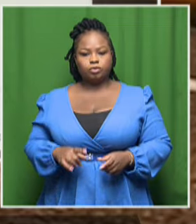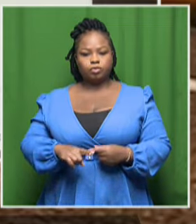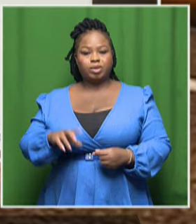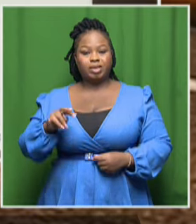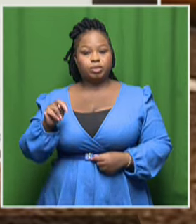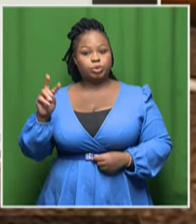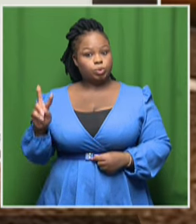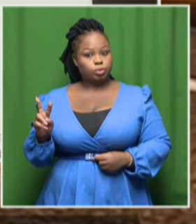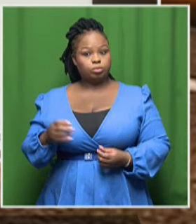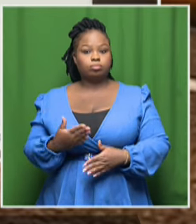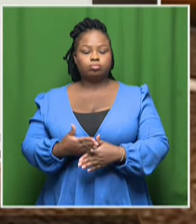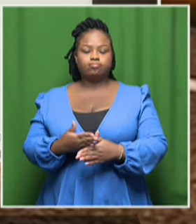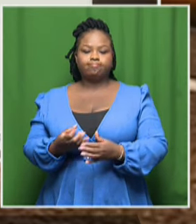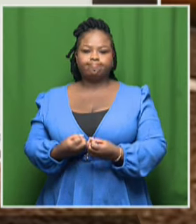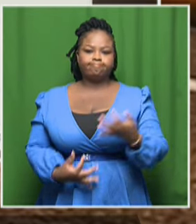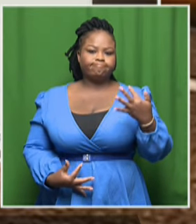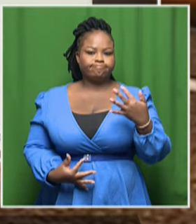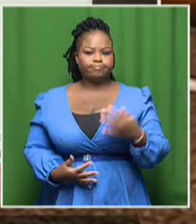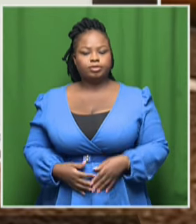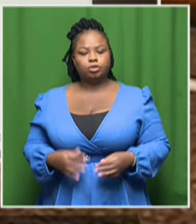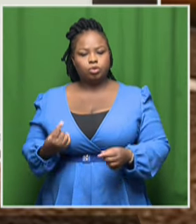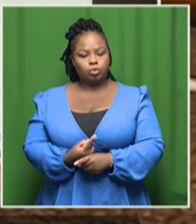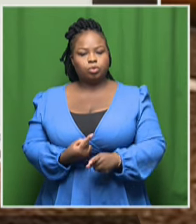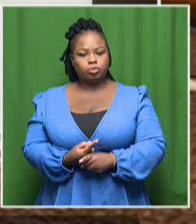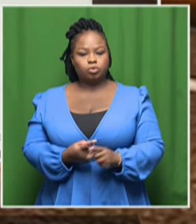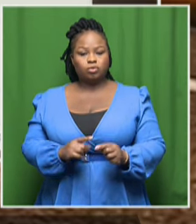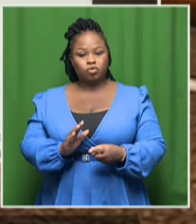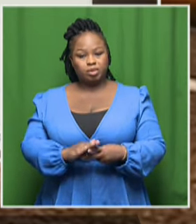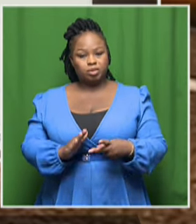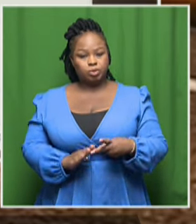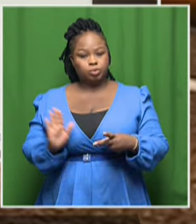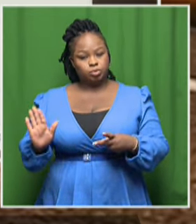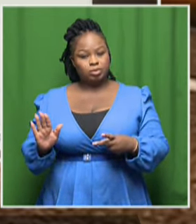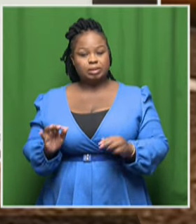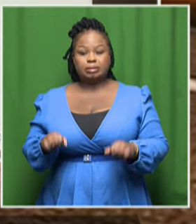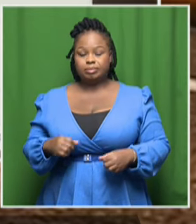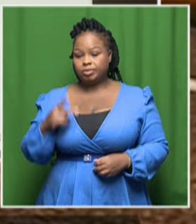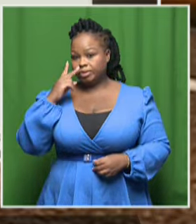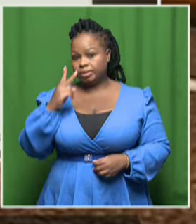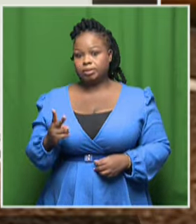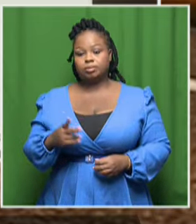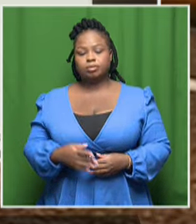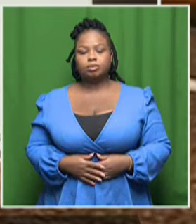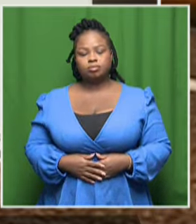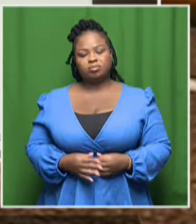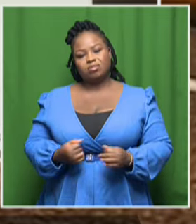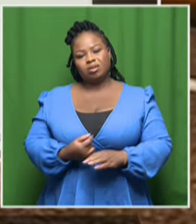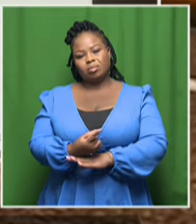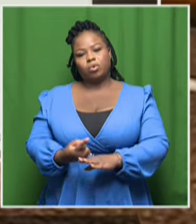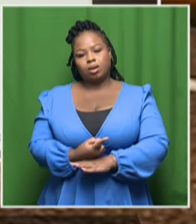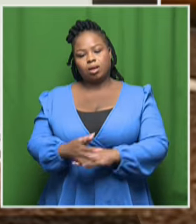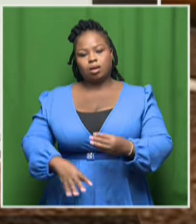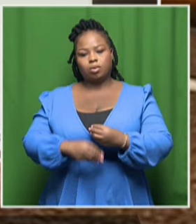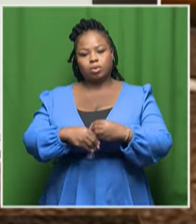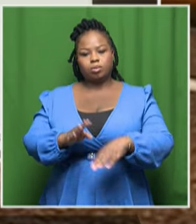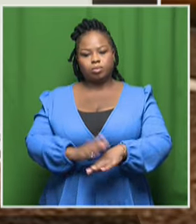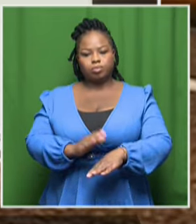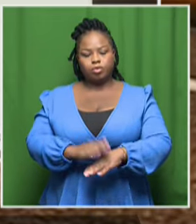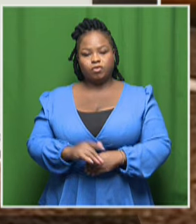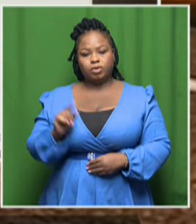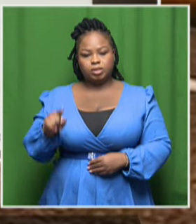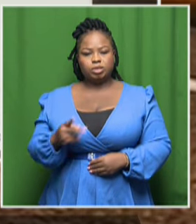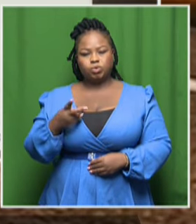M2. Lots of works there, multiple stop-go controls between those two towns. You can really sit around there. It could take you an extra hour just to get through that